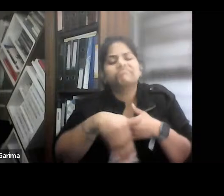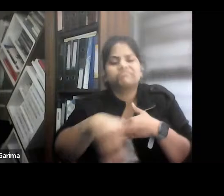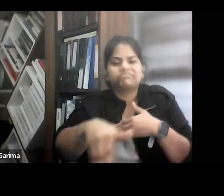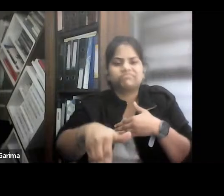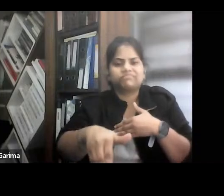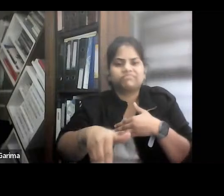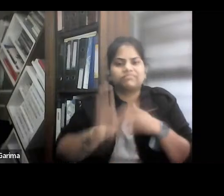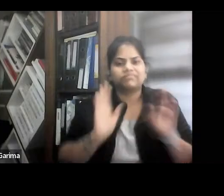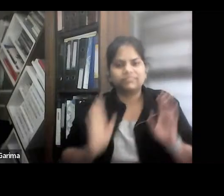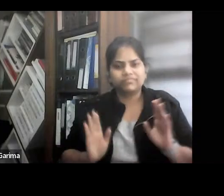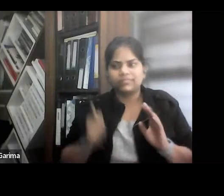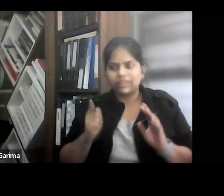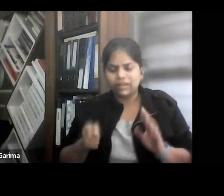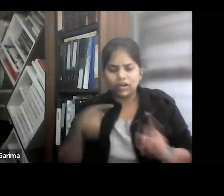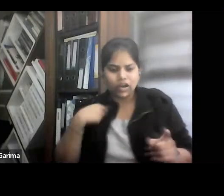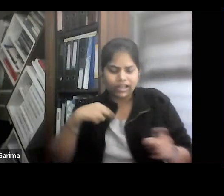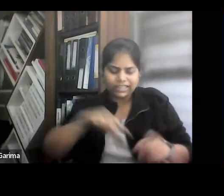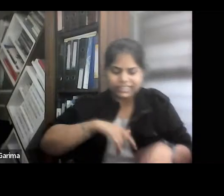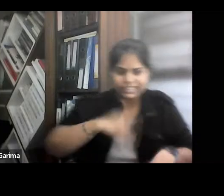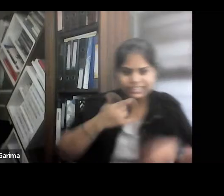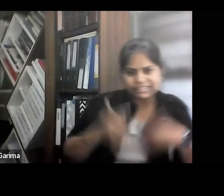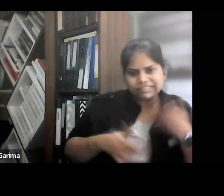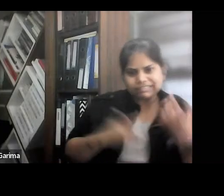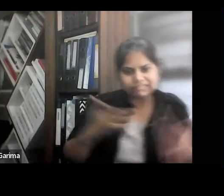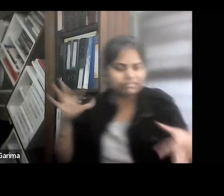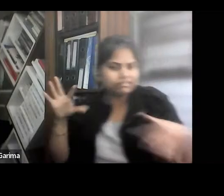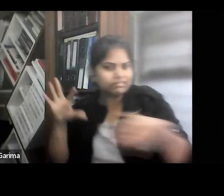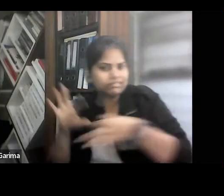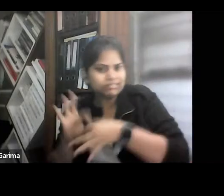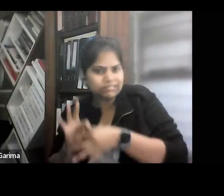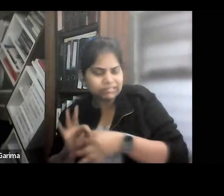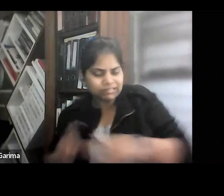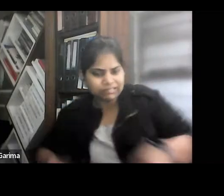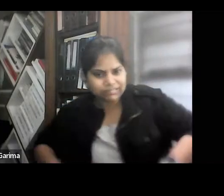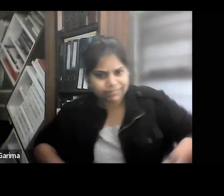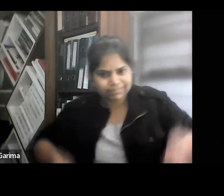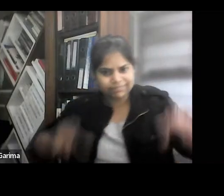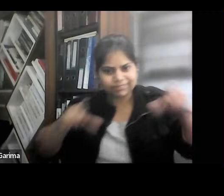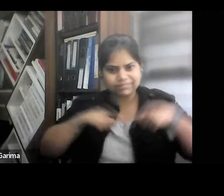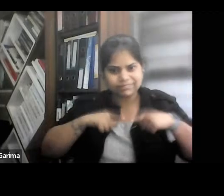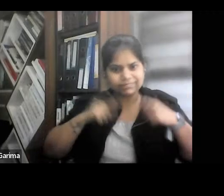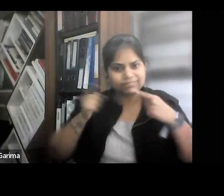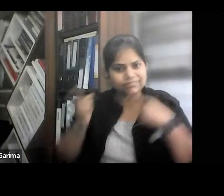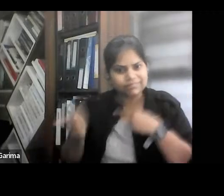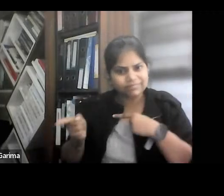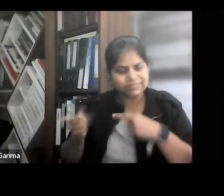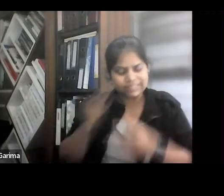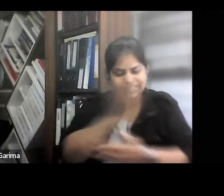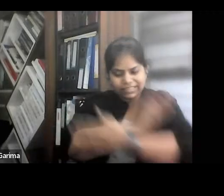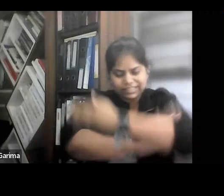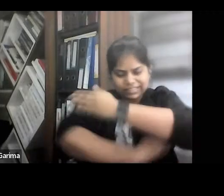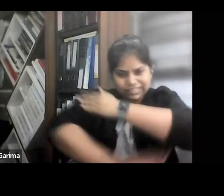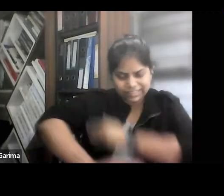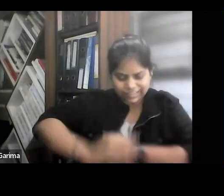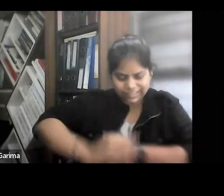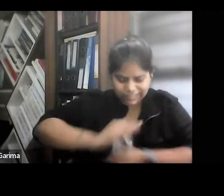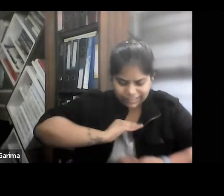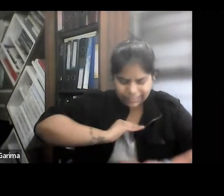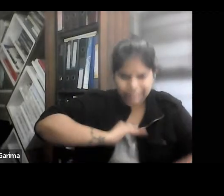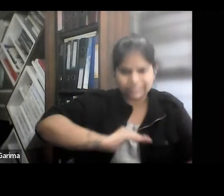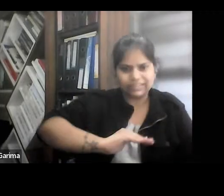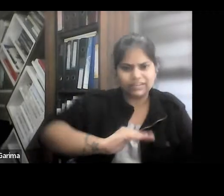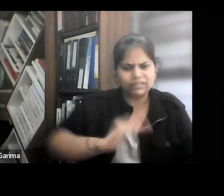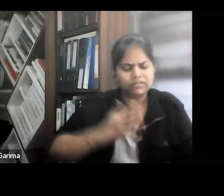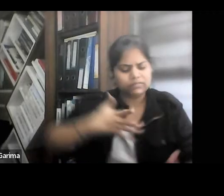relevance of this field lies in the fact that disabled children are involved